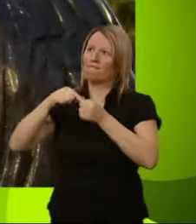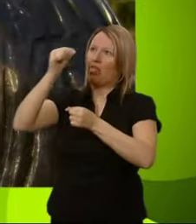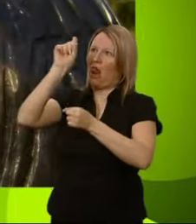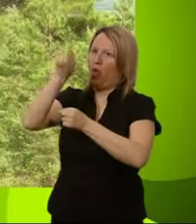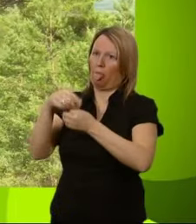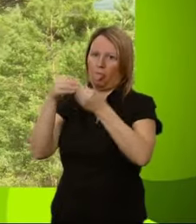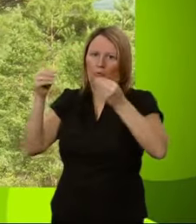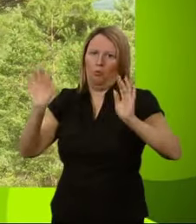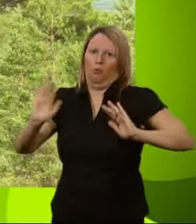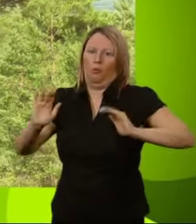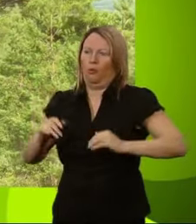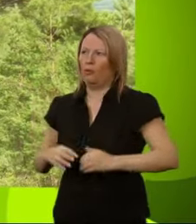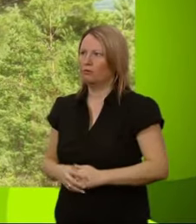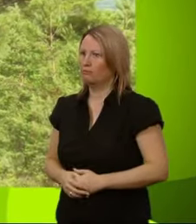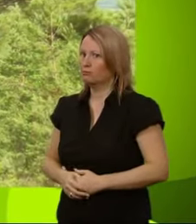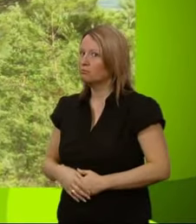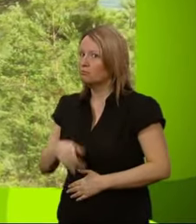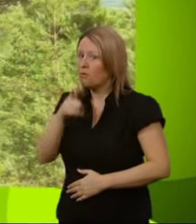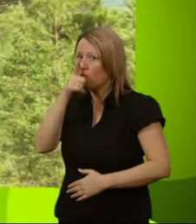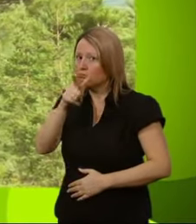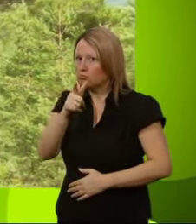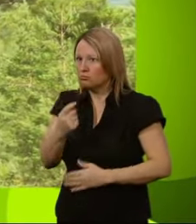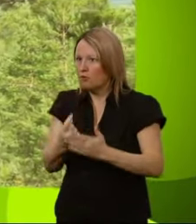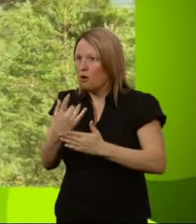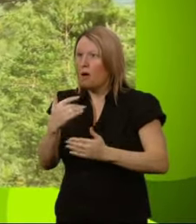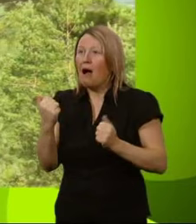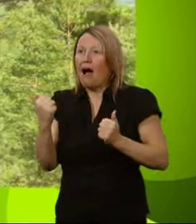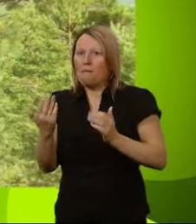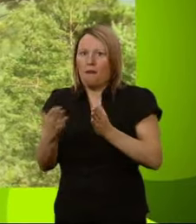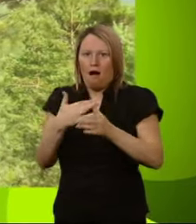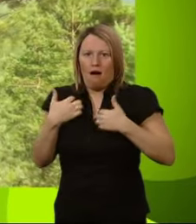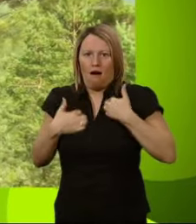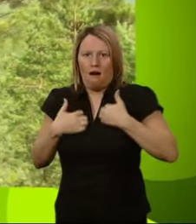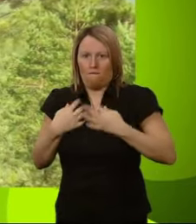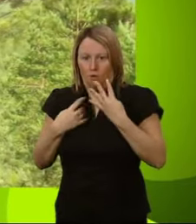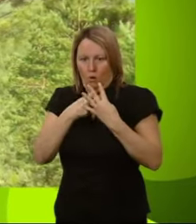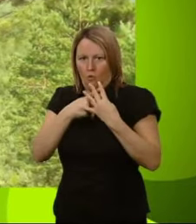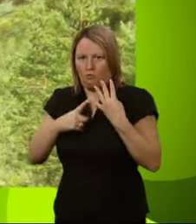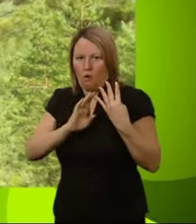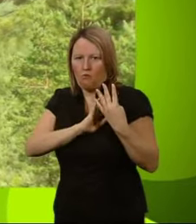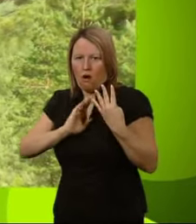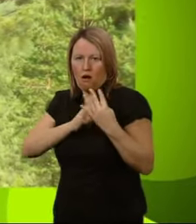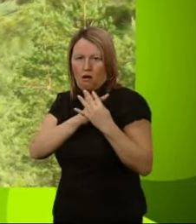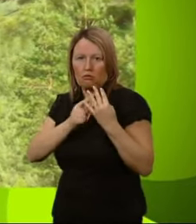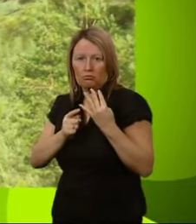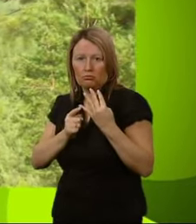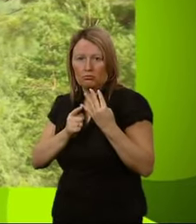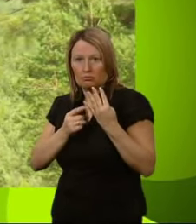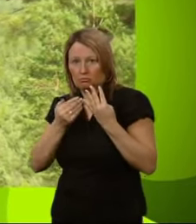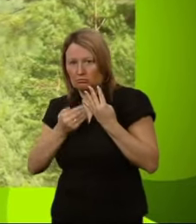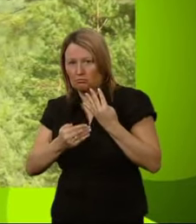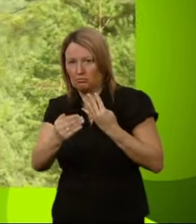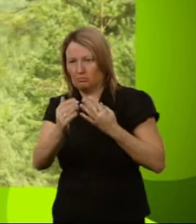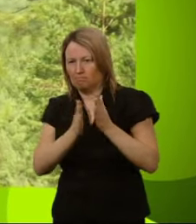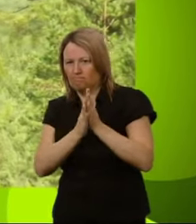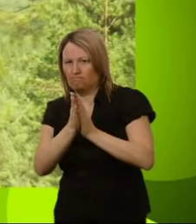life. There is a glimmer of light appearing for our four remaining warriors. A light that shines from the notion that soon, one of them